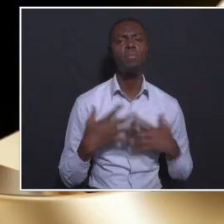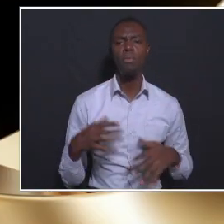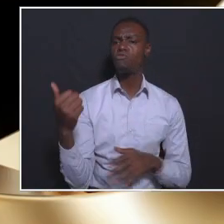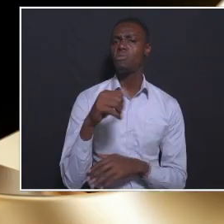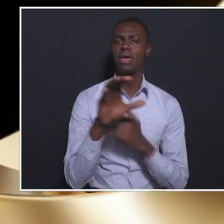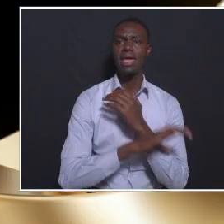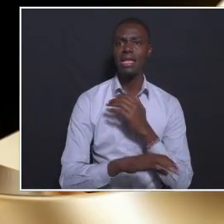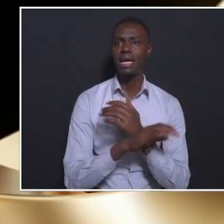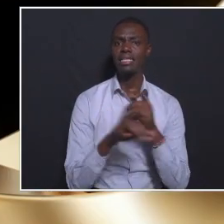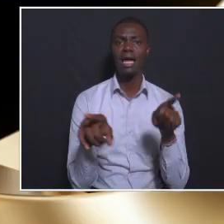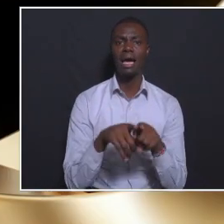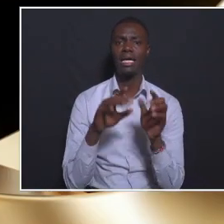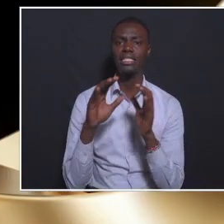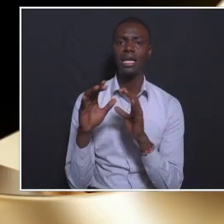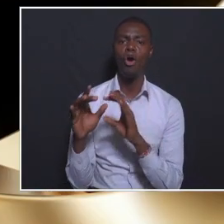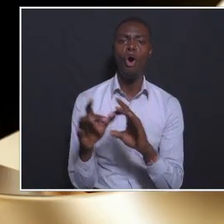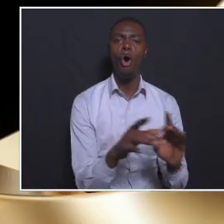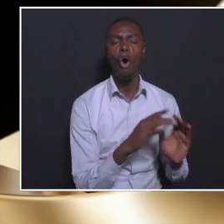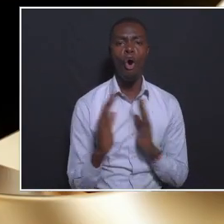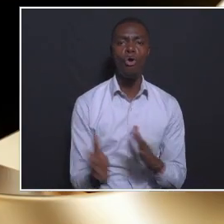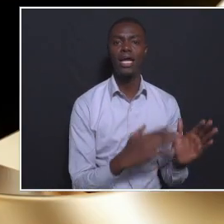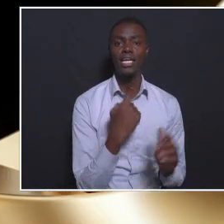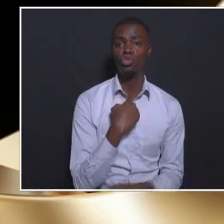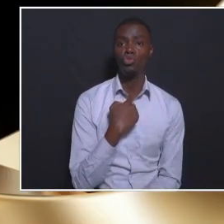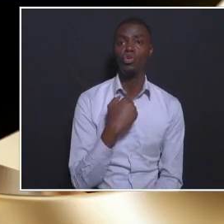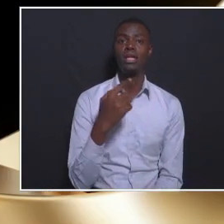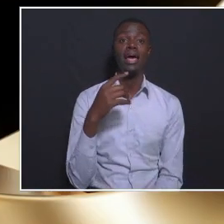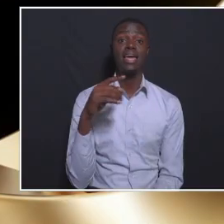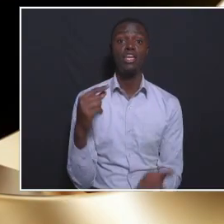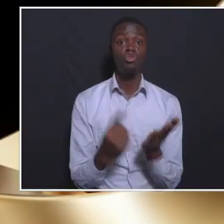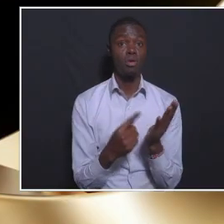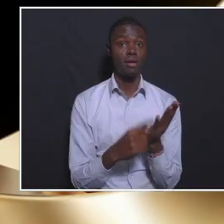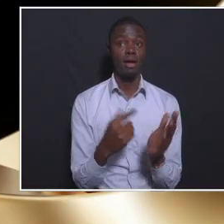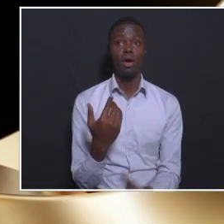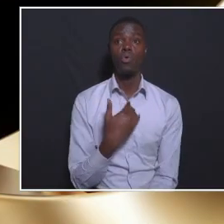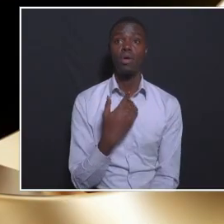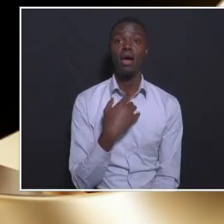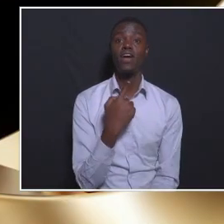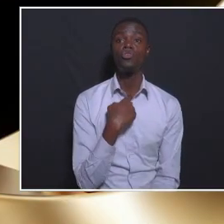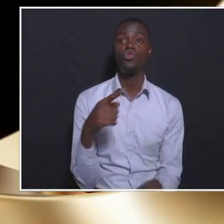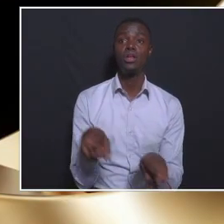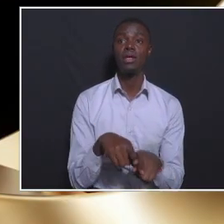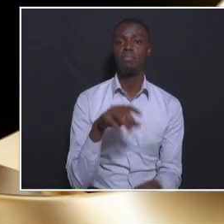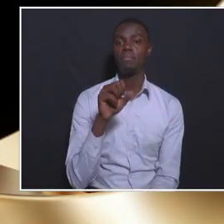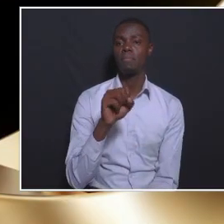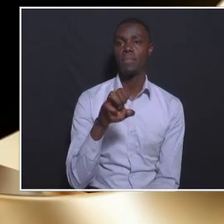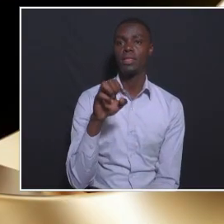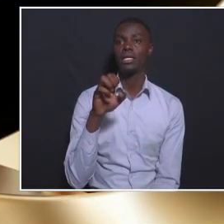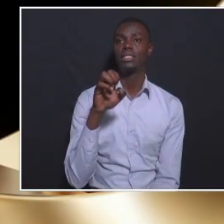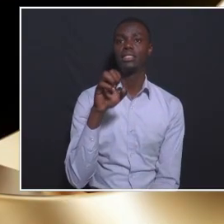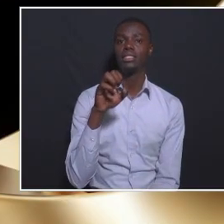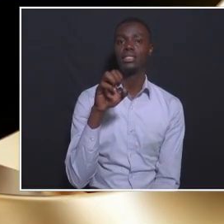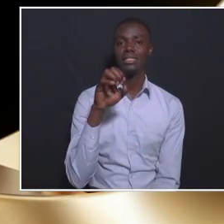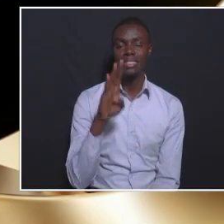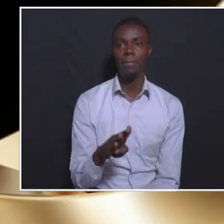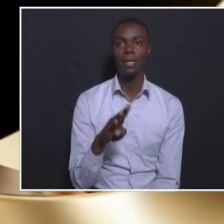as a organized union. Back at home in Uganda, we have a guild called SEG, the Sound